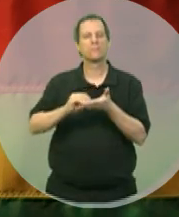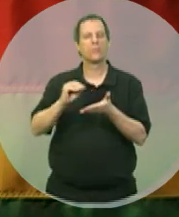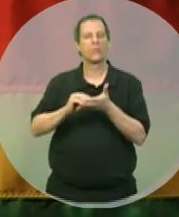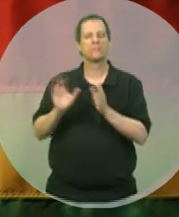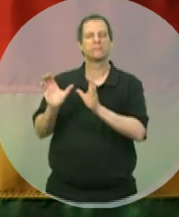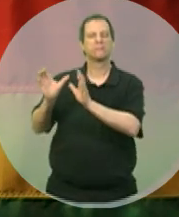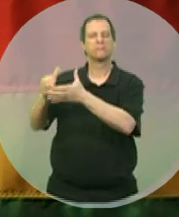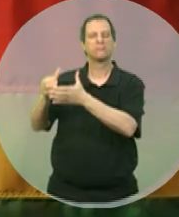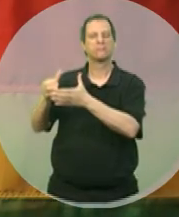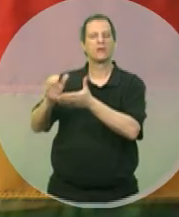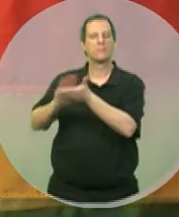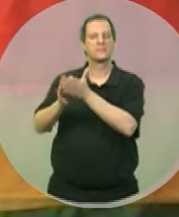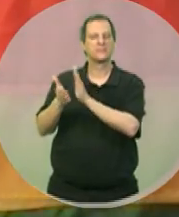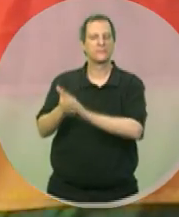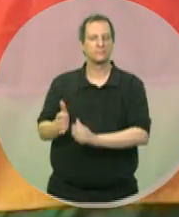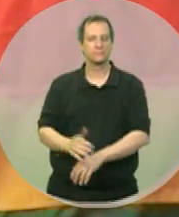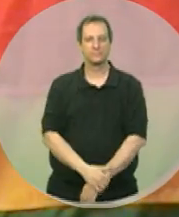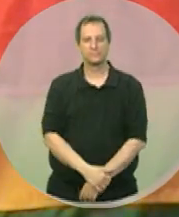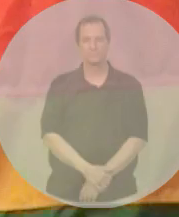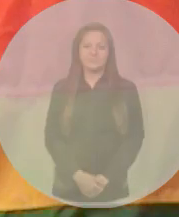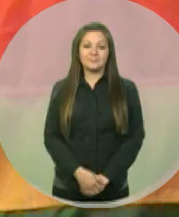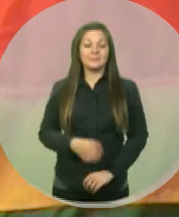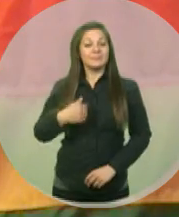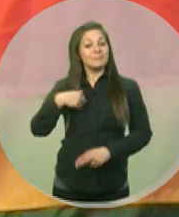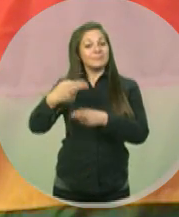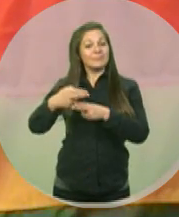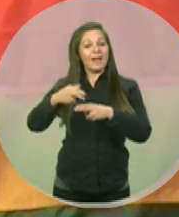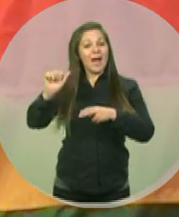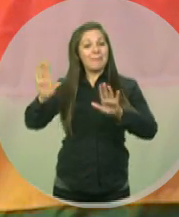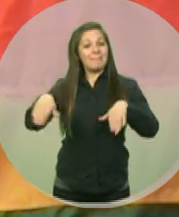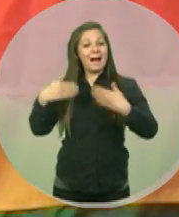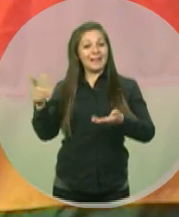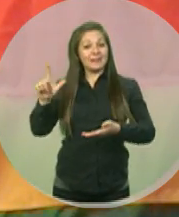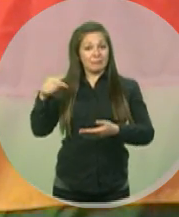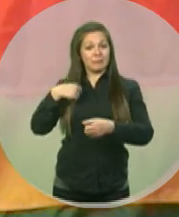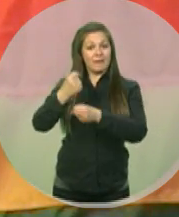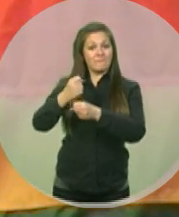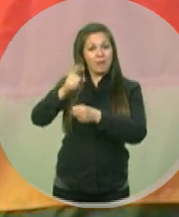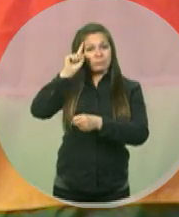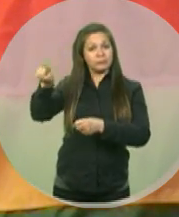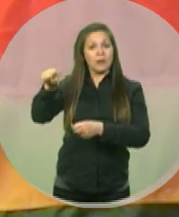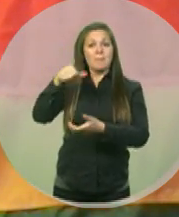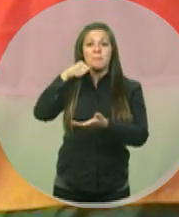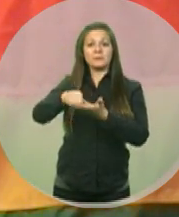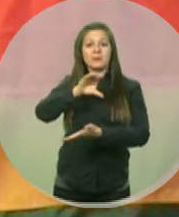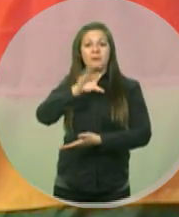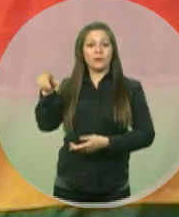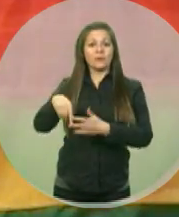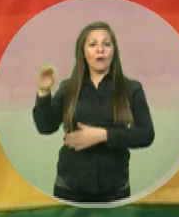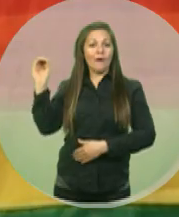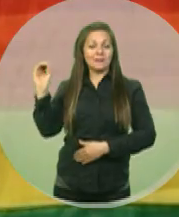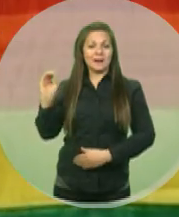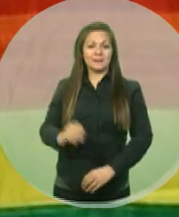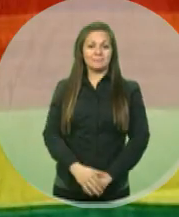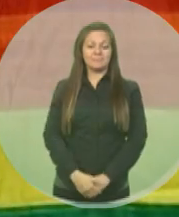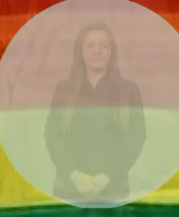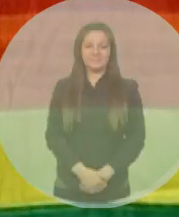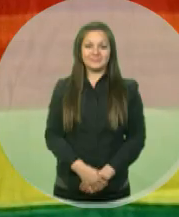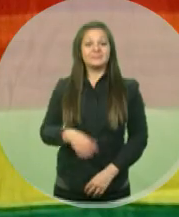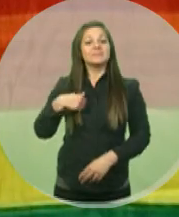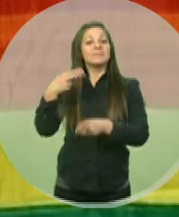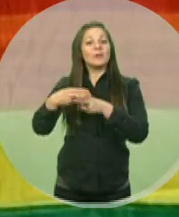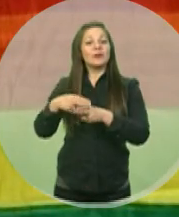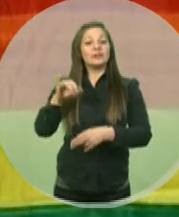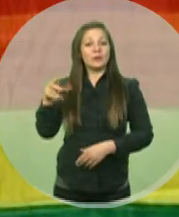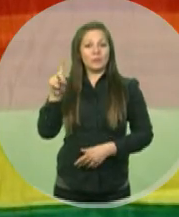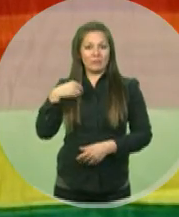CUPW Pacific Regional Office. My name is Anne-Marie Lalancet. I work in Aurelia at Canada Post. Mon nom est Josée